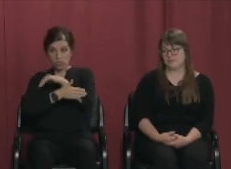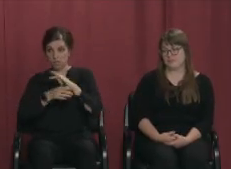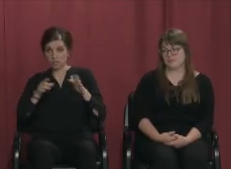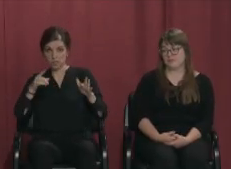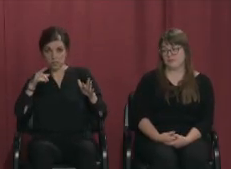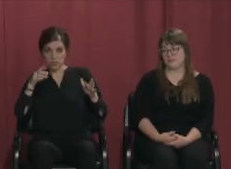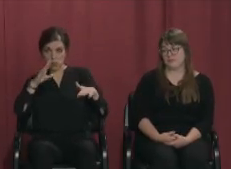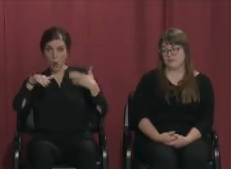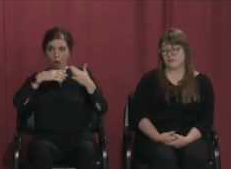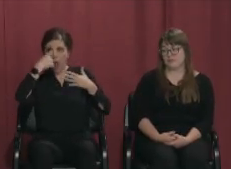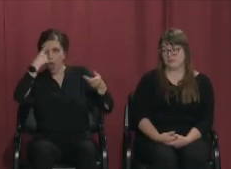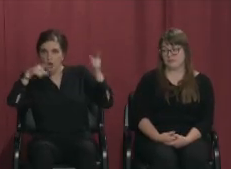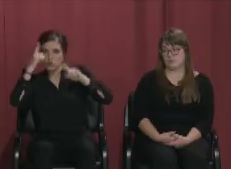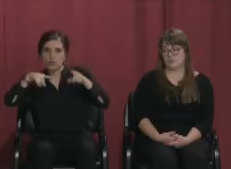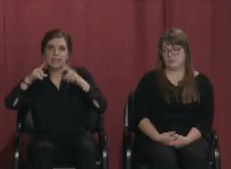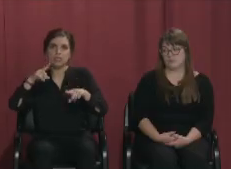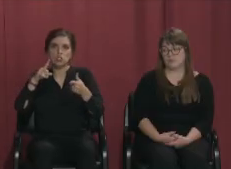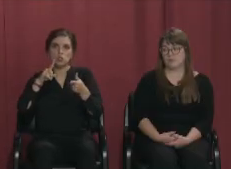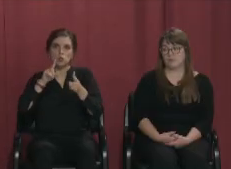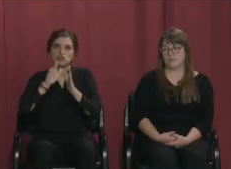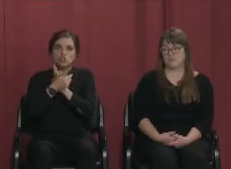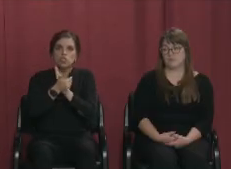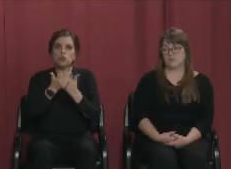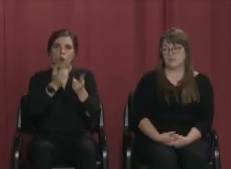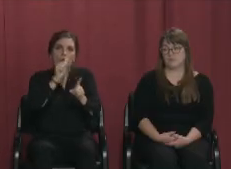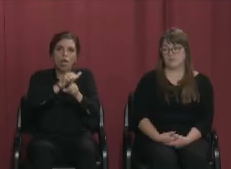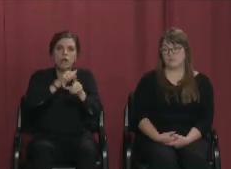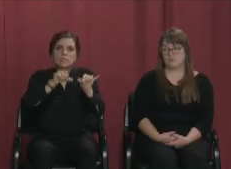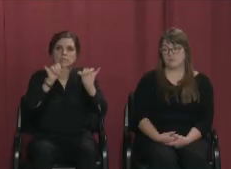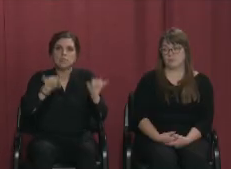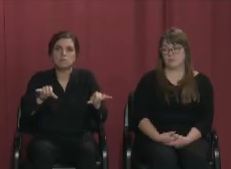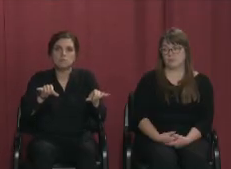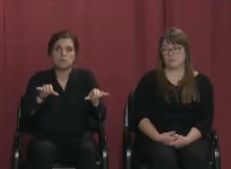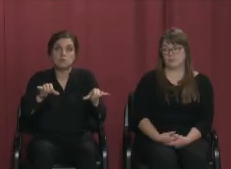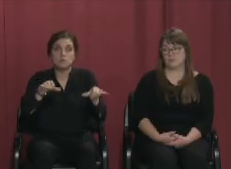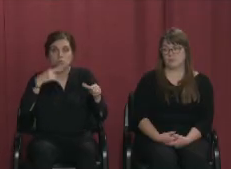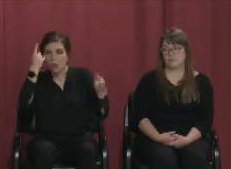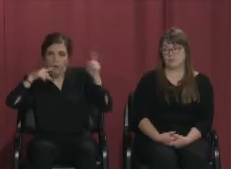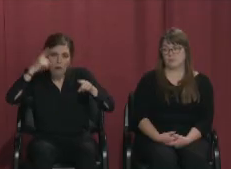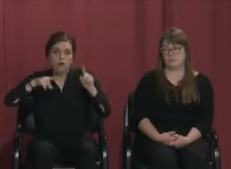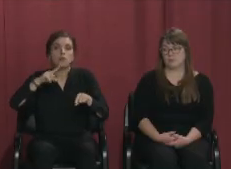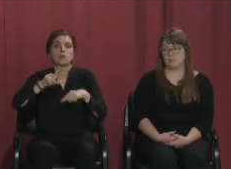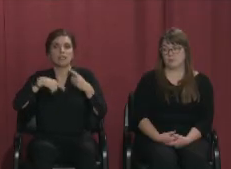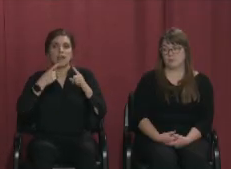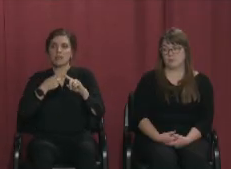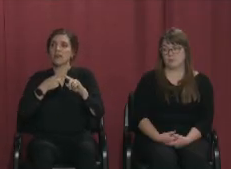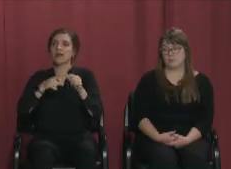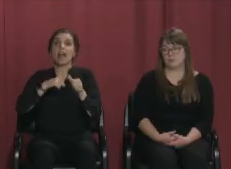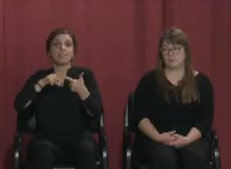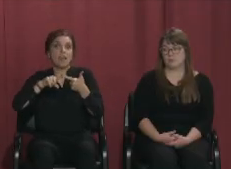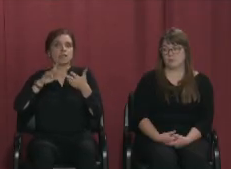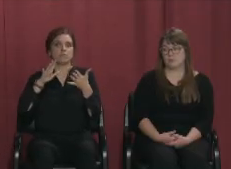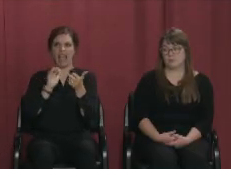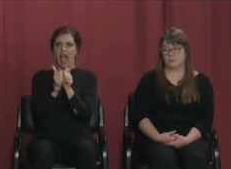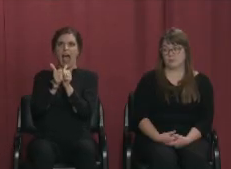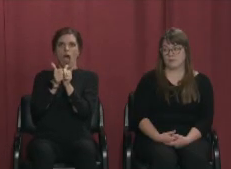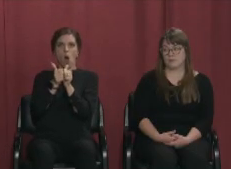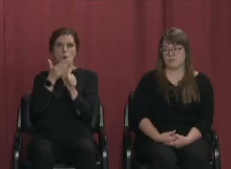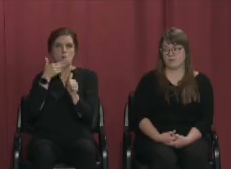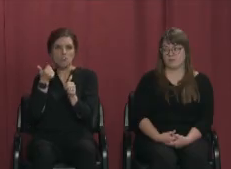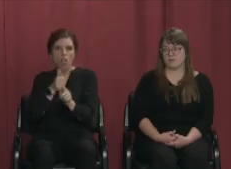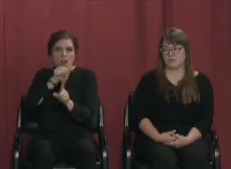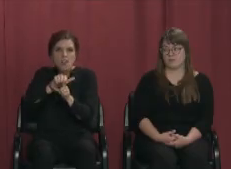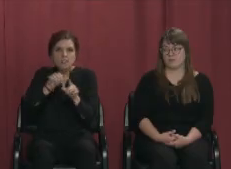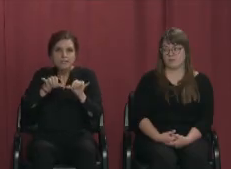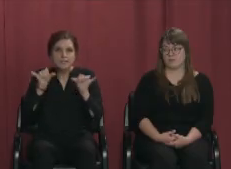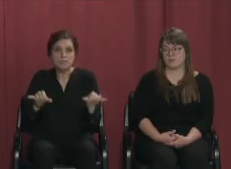system. So they have to agree, and then they have to agree how they want the system to be cheated. Now, if you can get the Republicans and Democrats